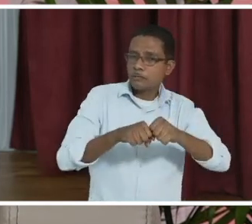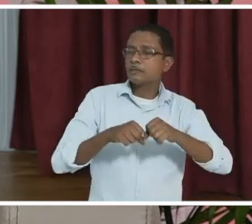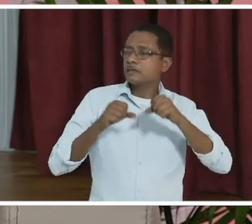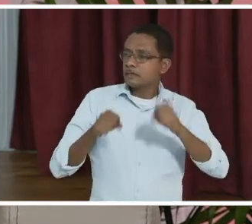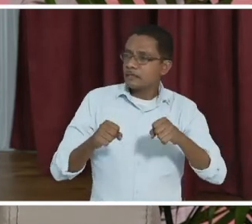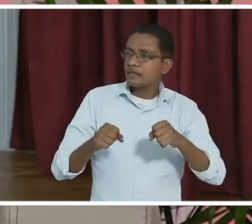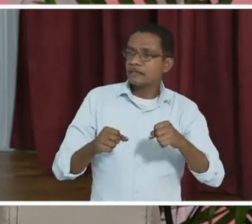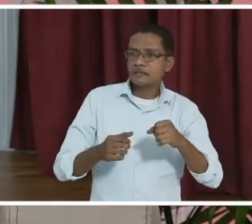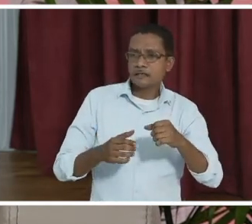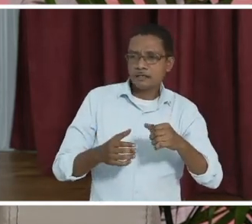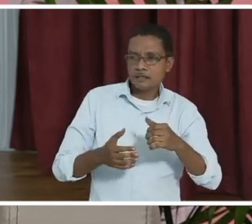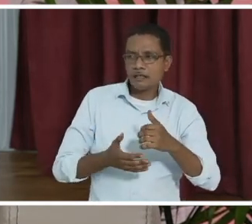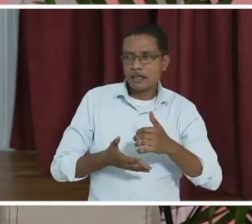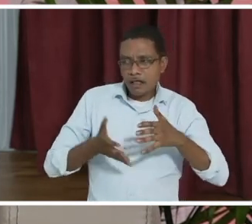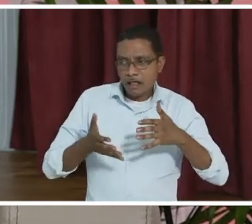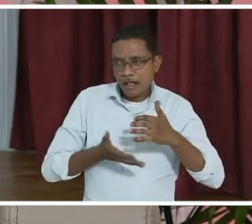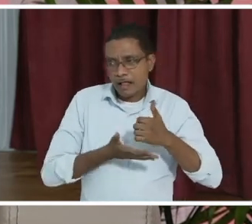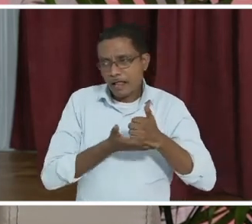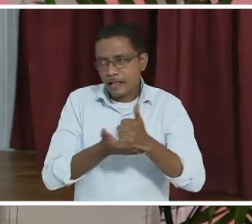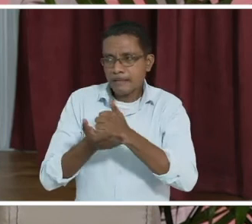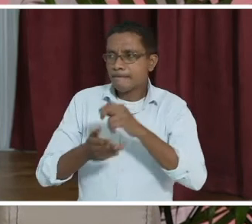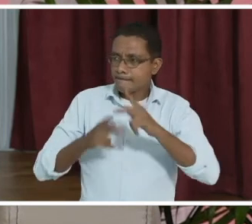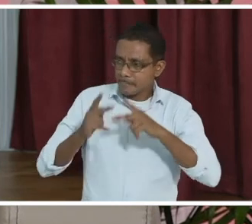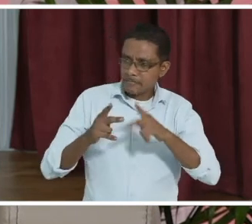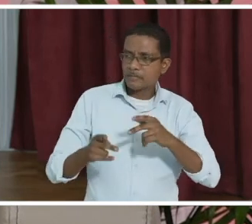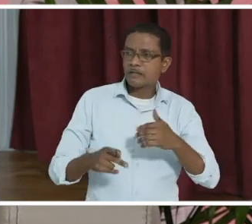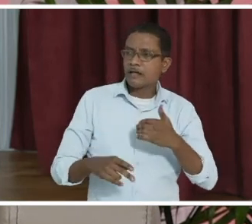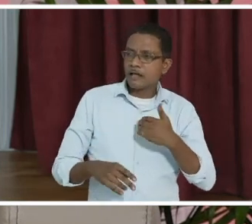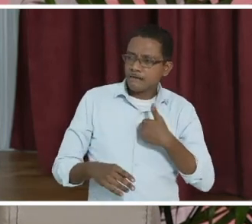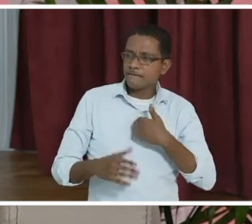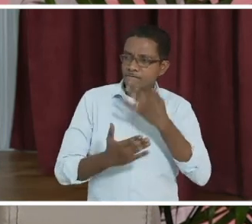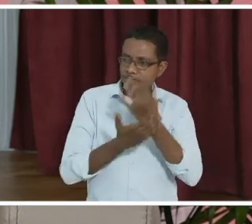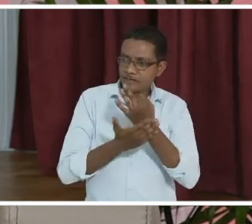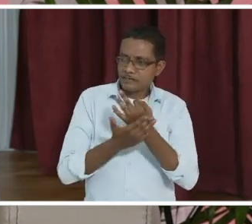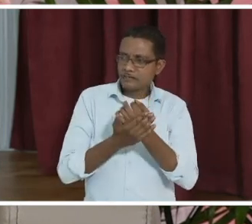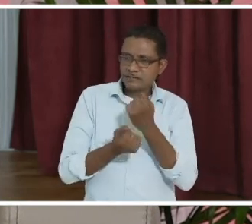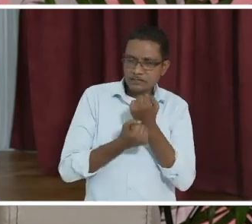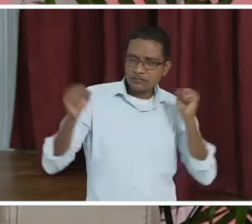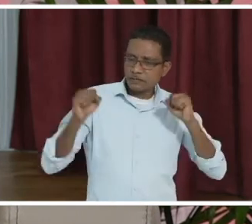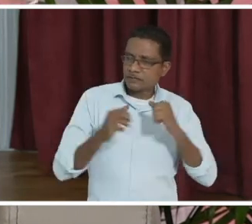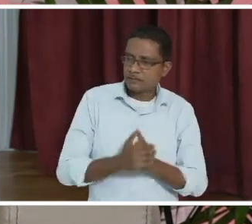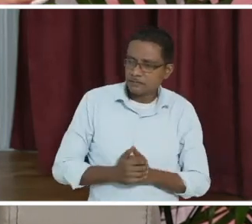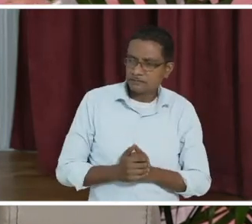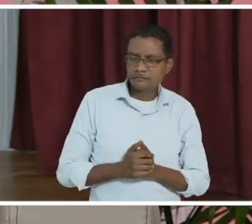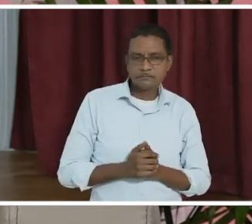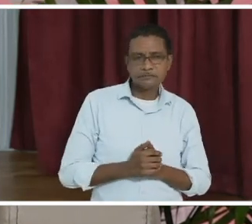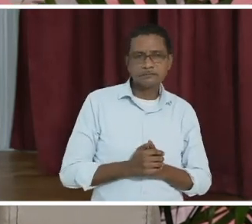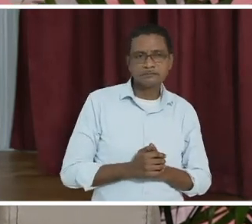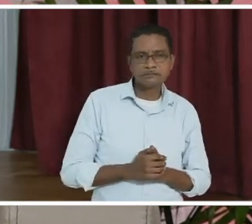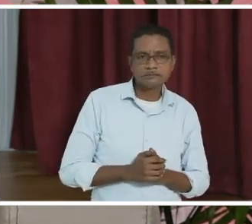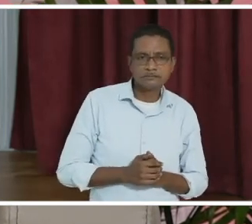not as elusive as we might think or have previously thought. Hopefully, your guys' phones will be ringing off the